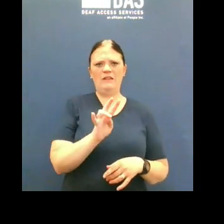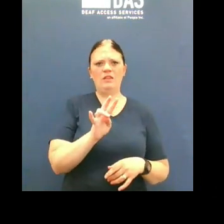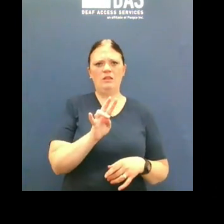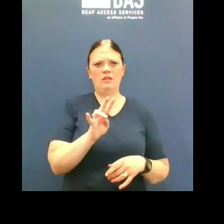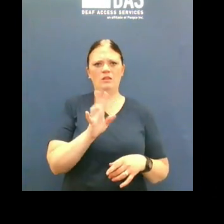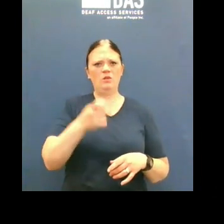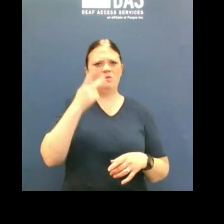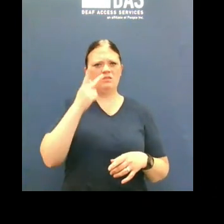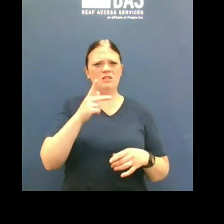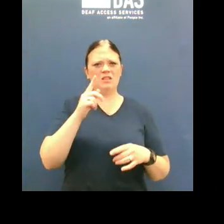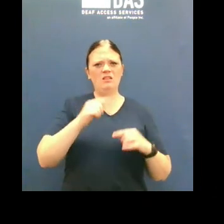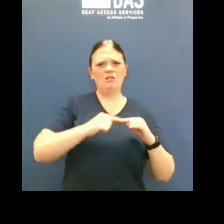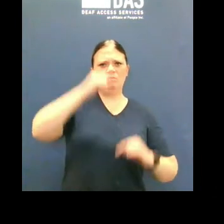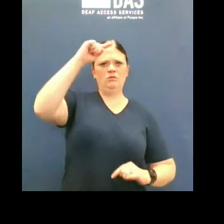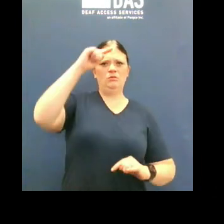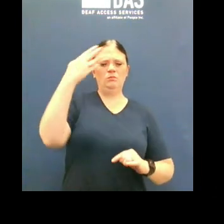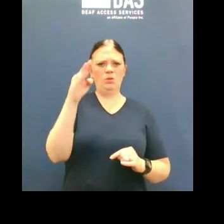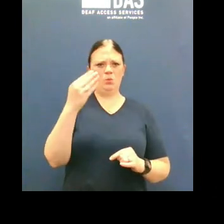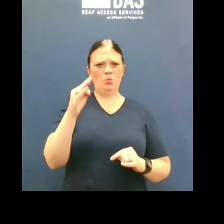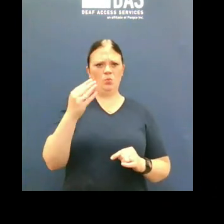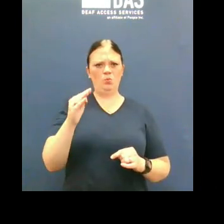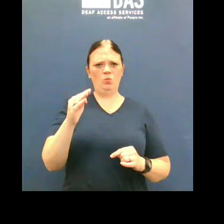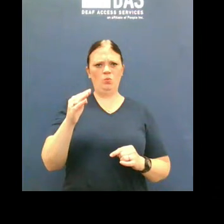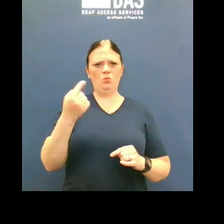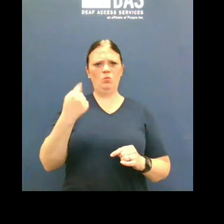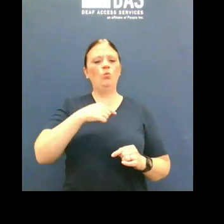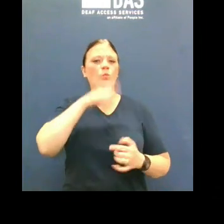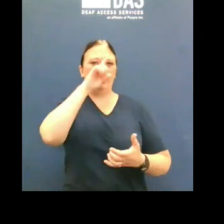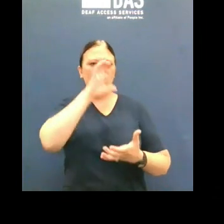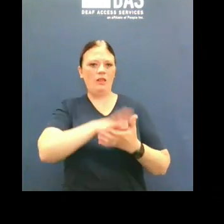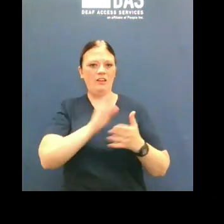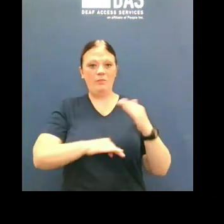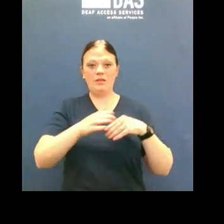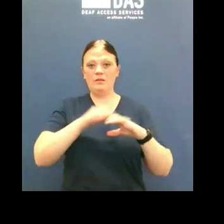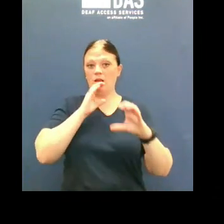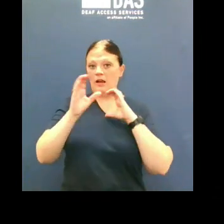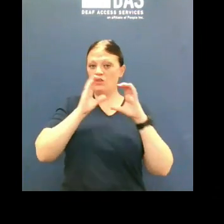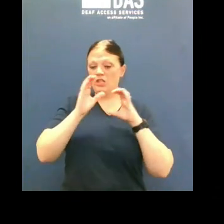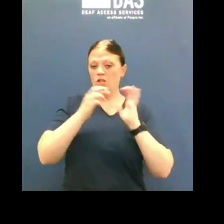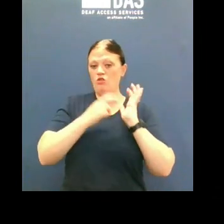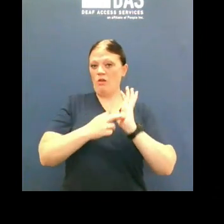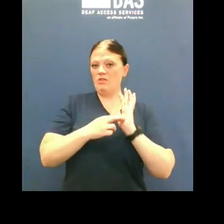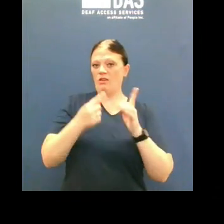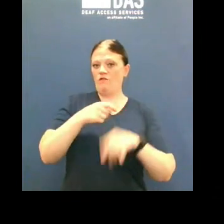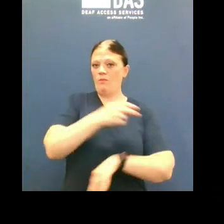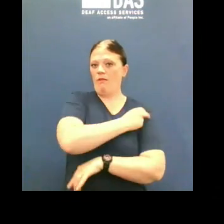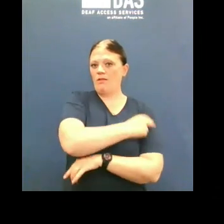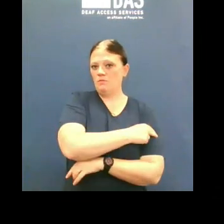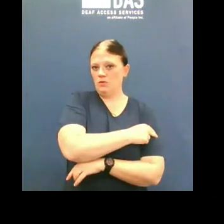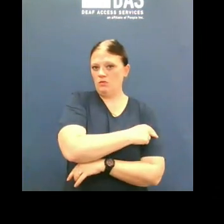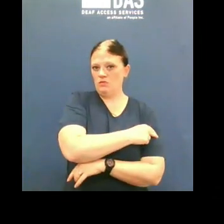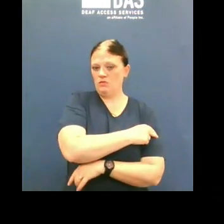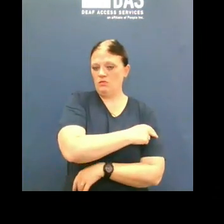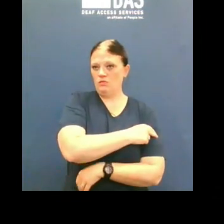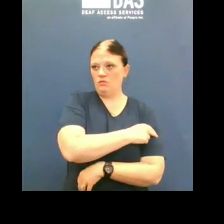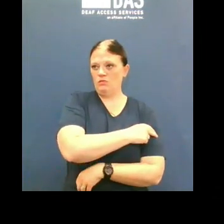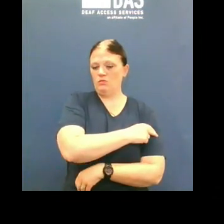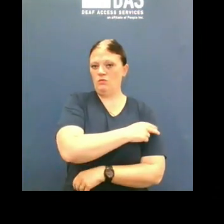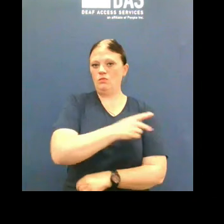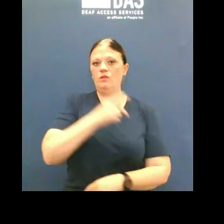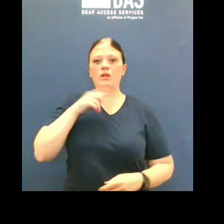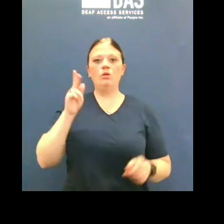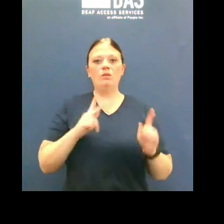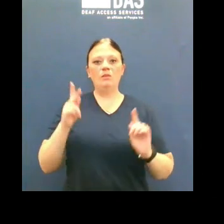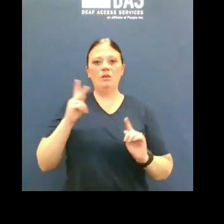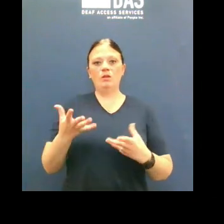those tall blue bars. We believe, based on conversations that we've had with representatives from hospitals, that there were